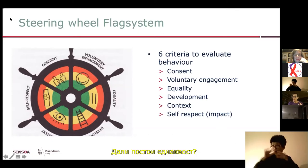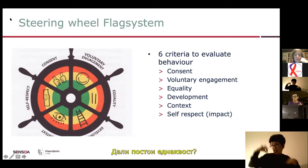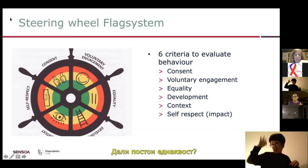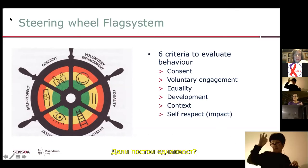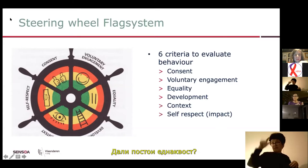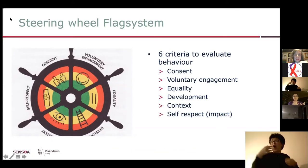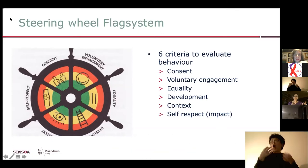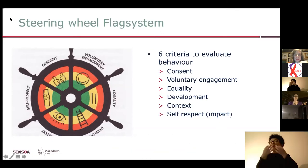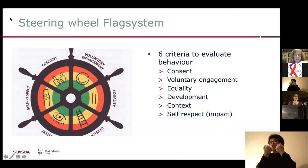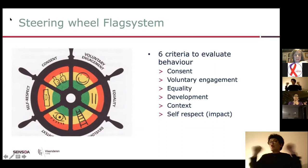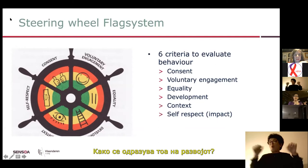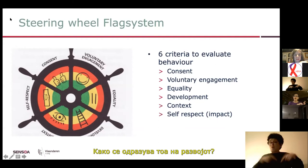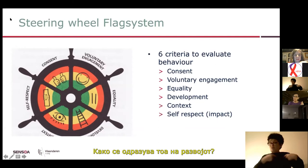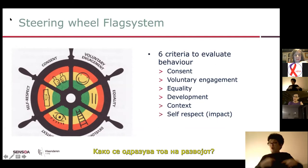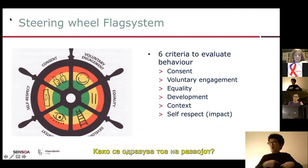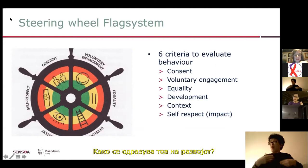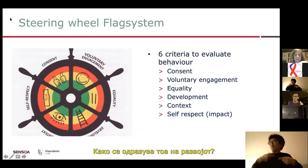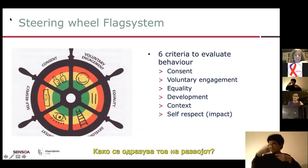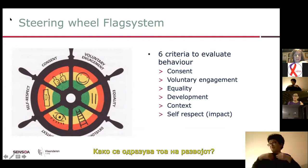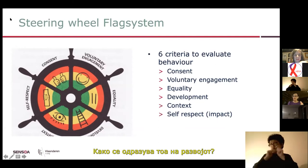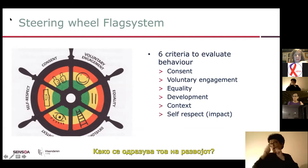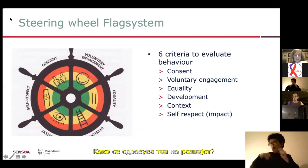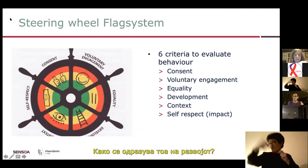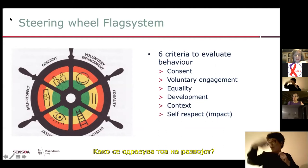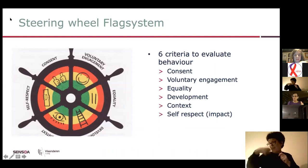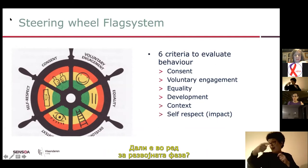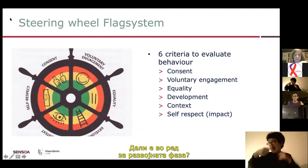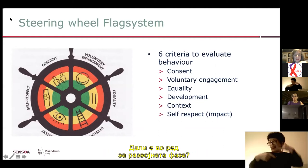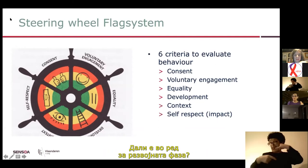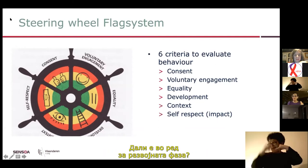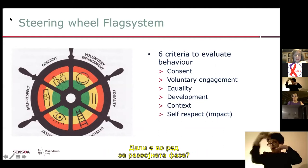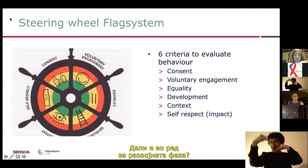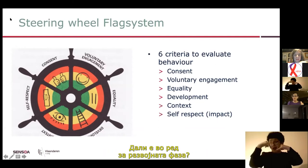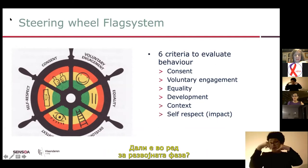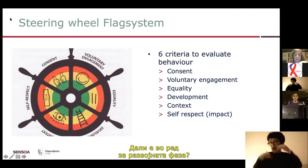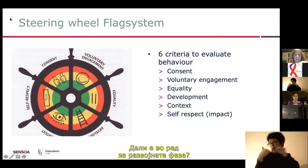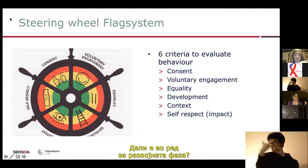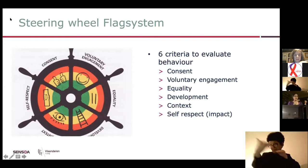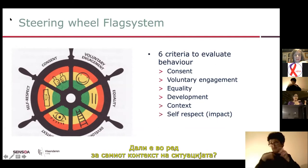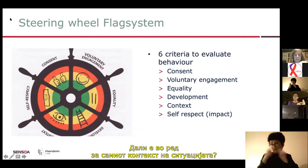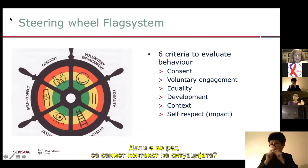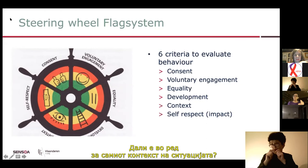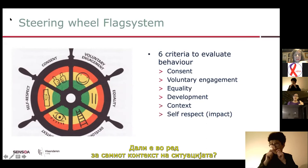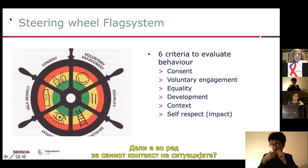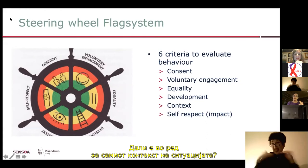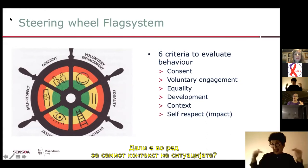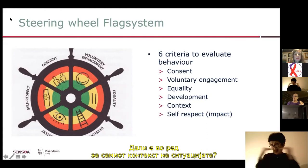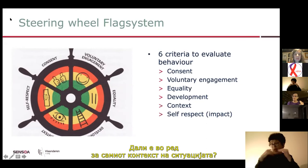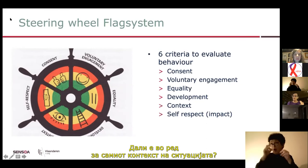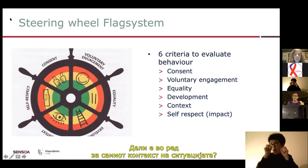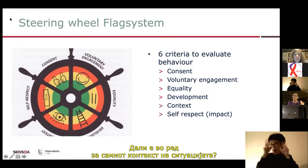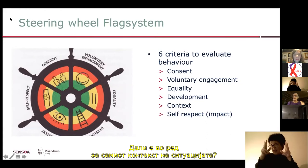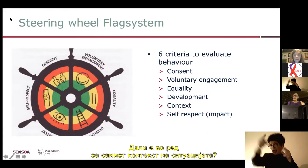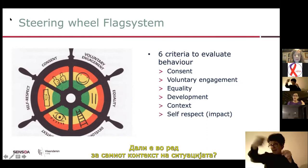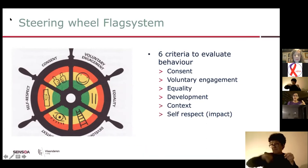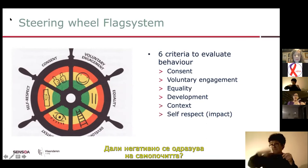equal? How is it in their development? Is this okay for the development stage? Is it okay for the context